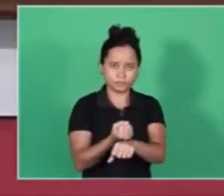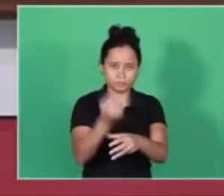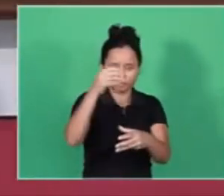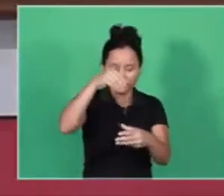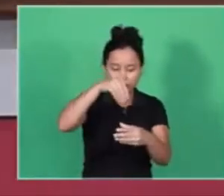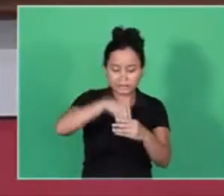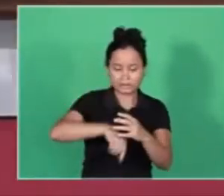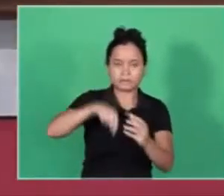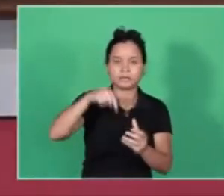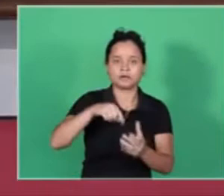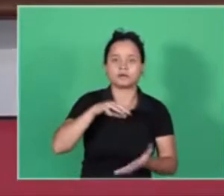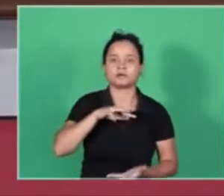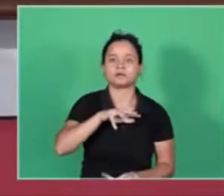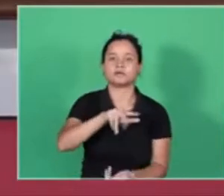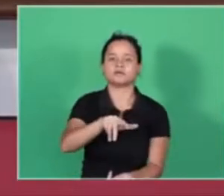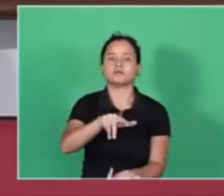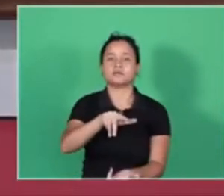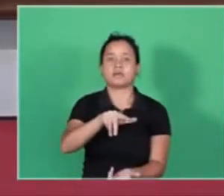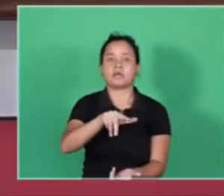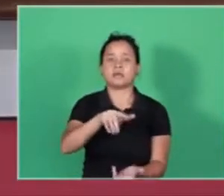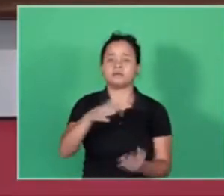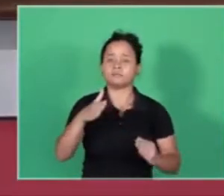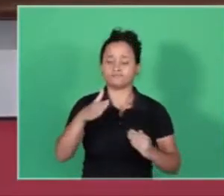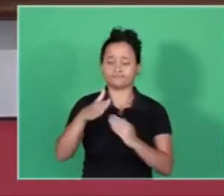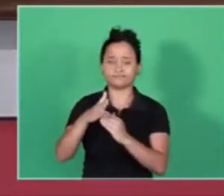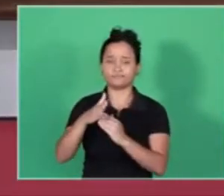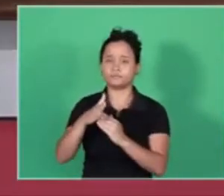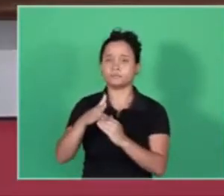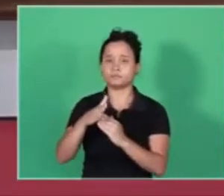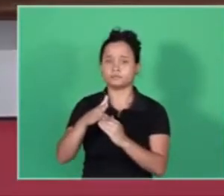matters here inside. It doesn't leave here.